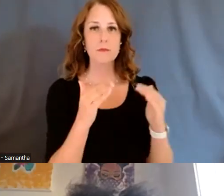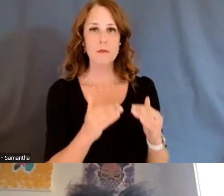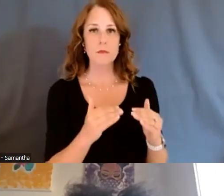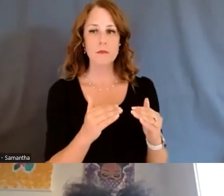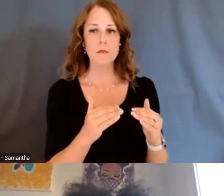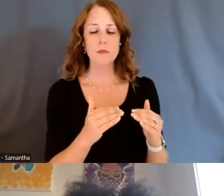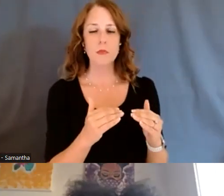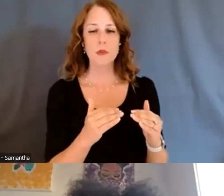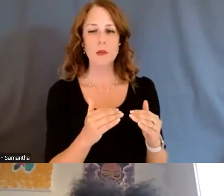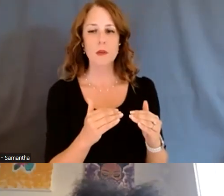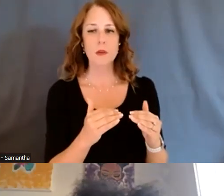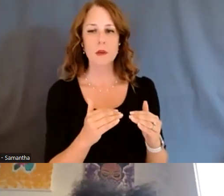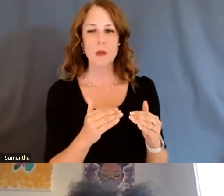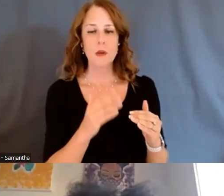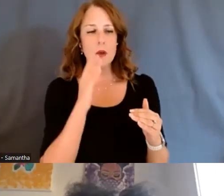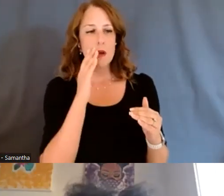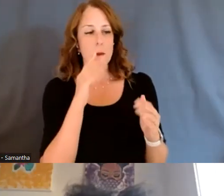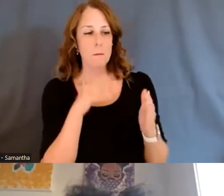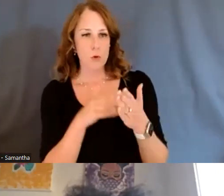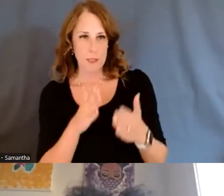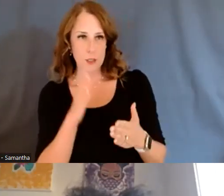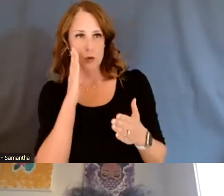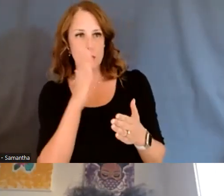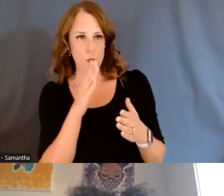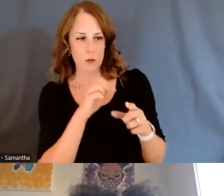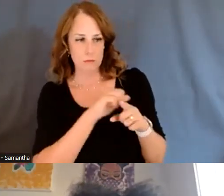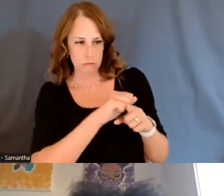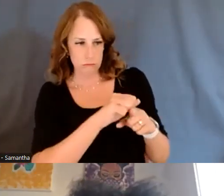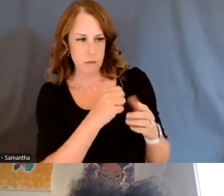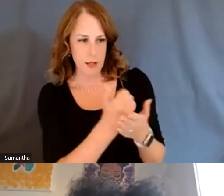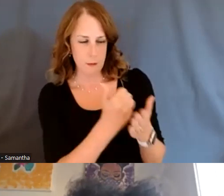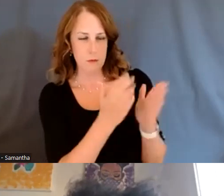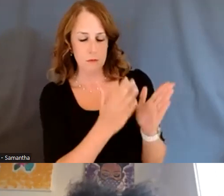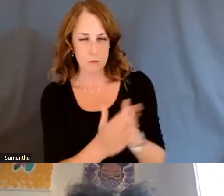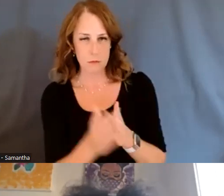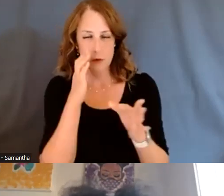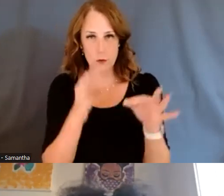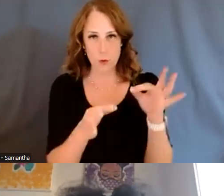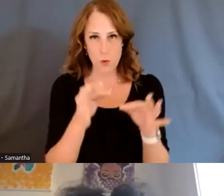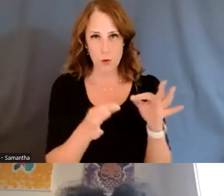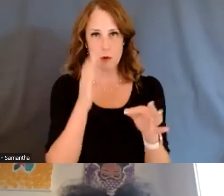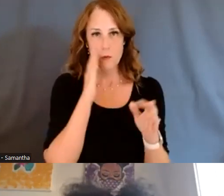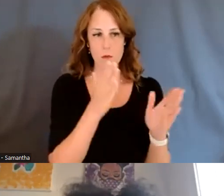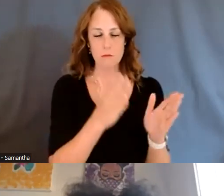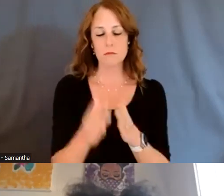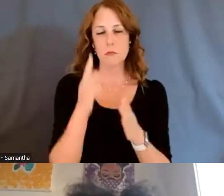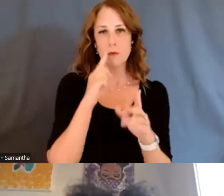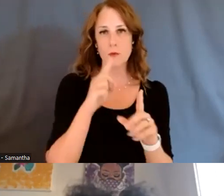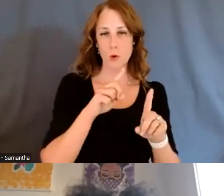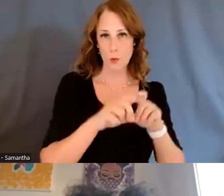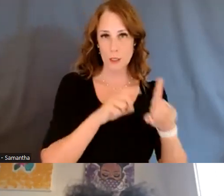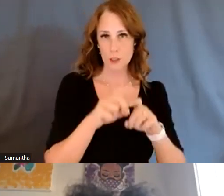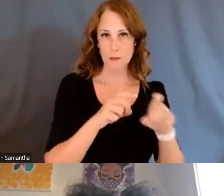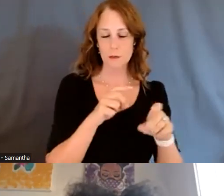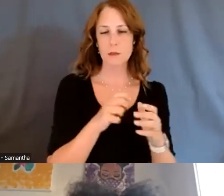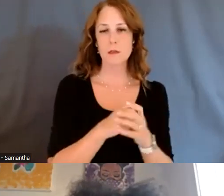be prepped by the prosecutor to go to court, and that they will be prepared for both the questions that they will be asked and the questions by the